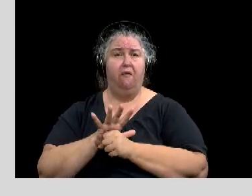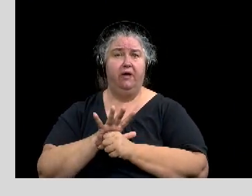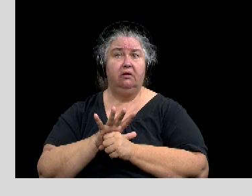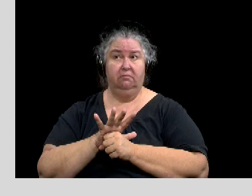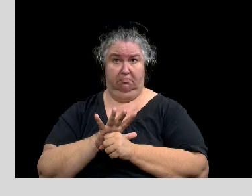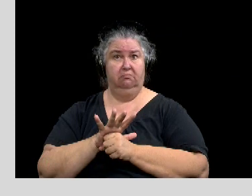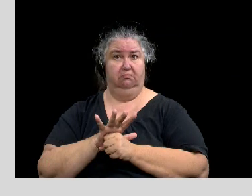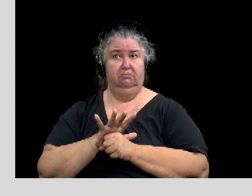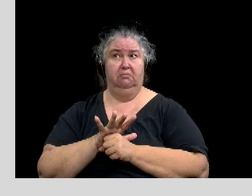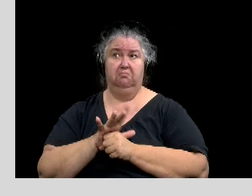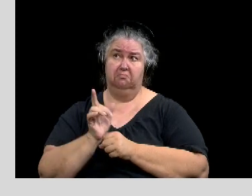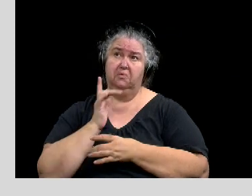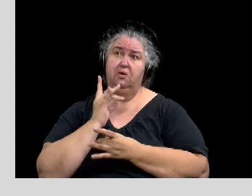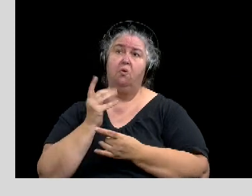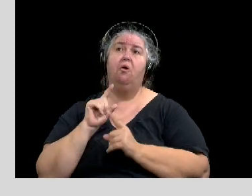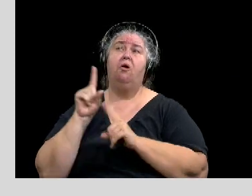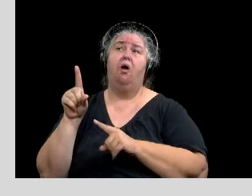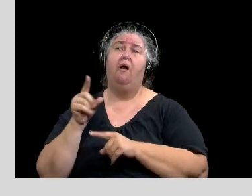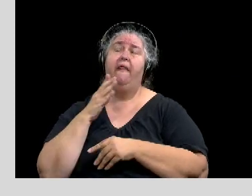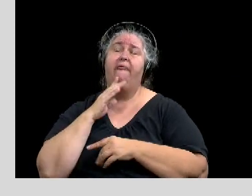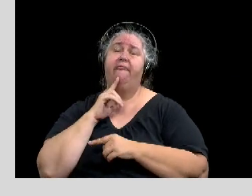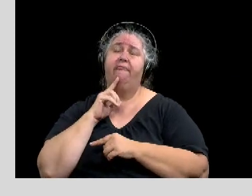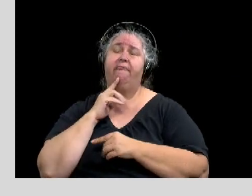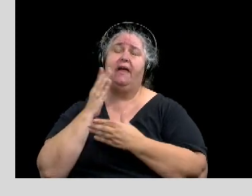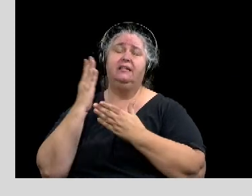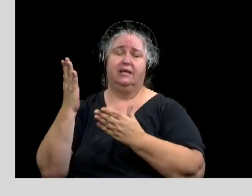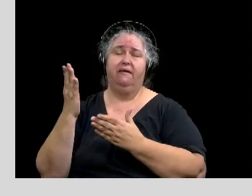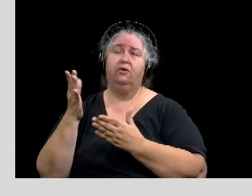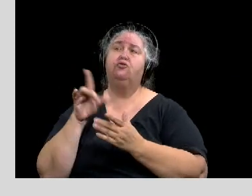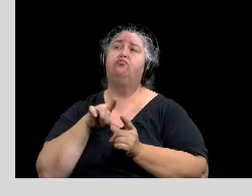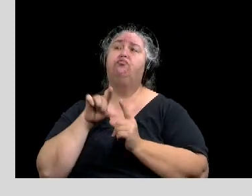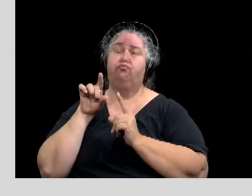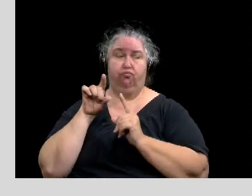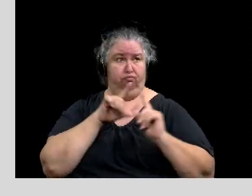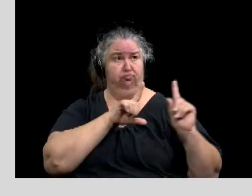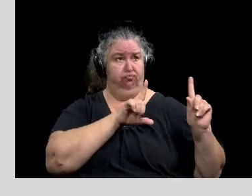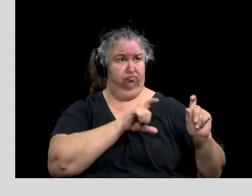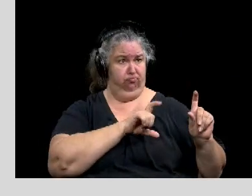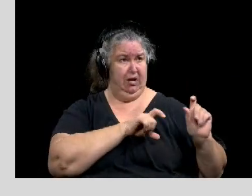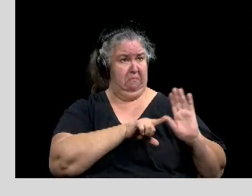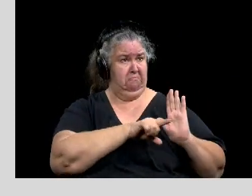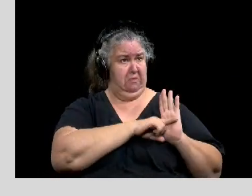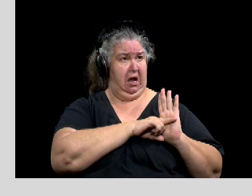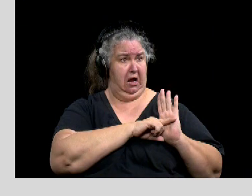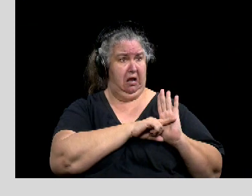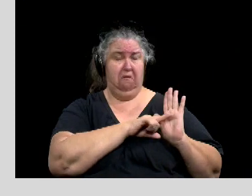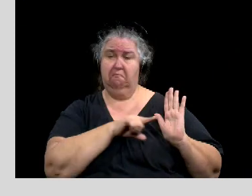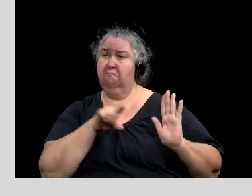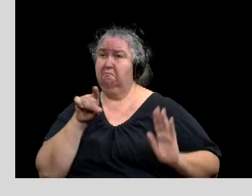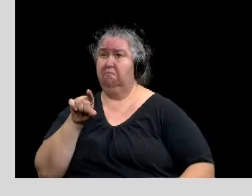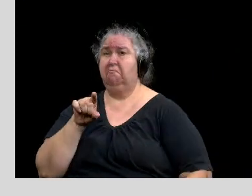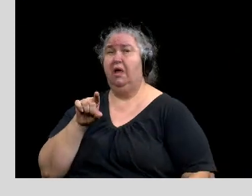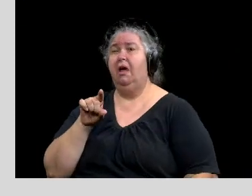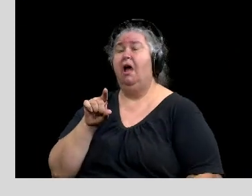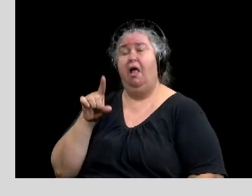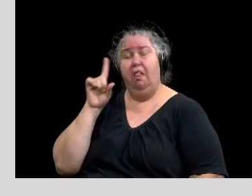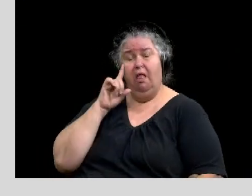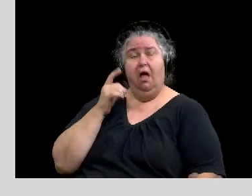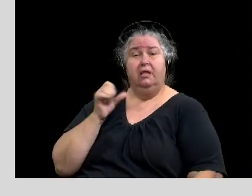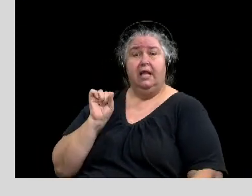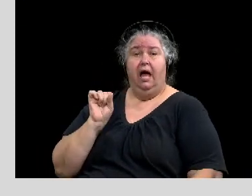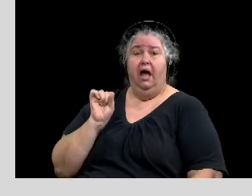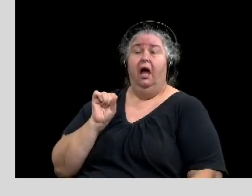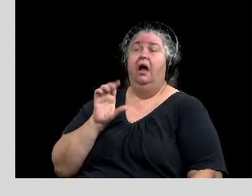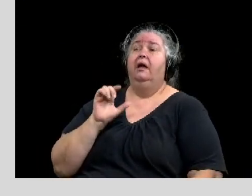was interested in going to a Thanksgiving group, so Casey went and got a test, and it was negative. So they thought they were safe.